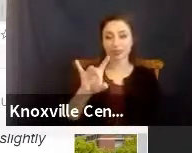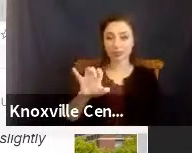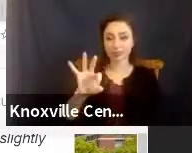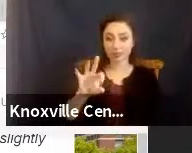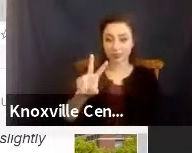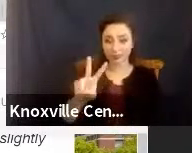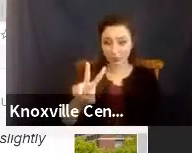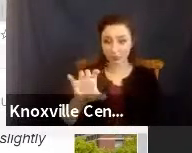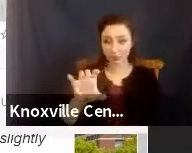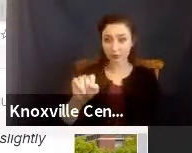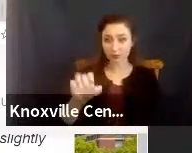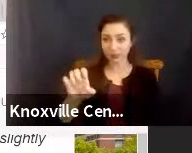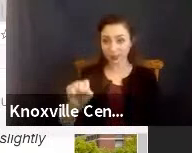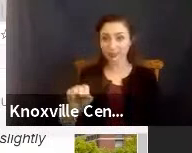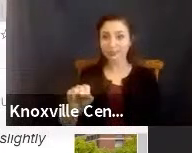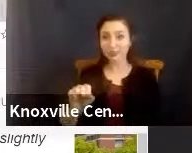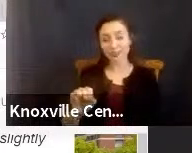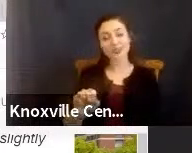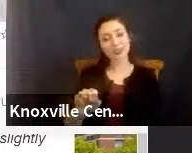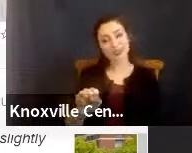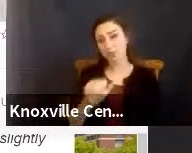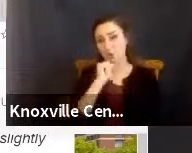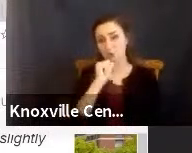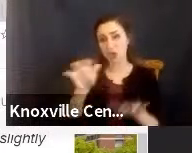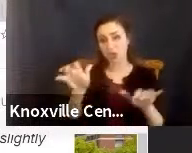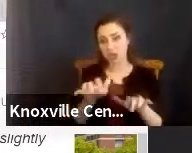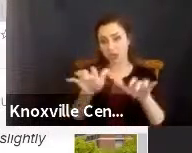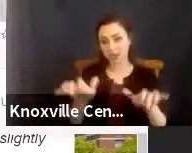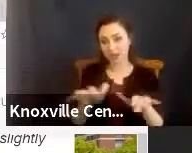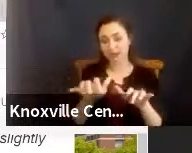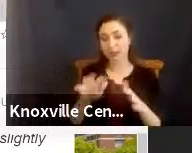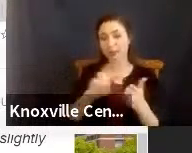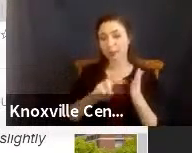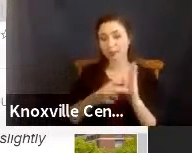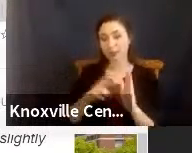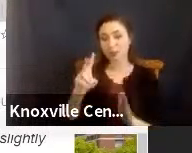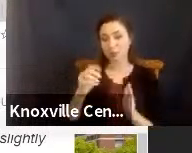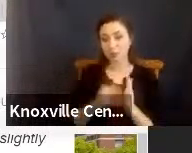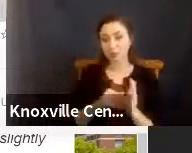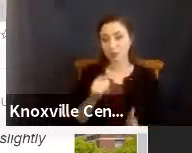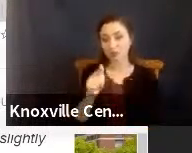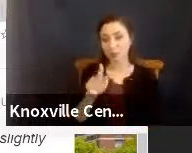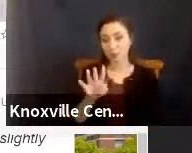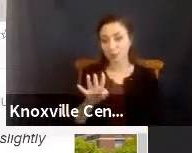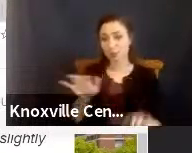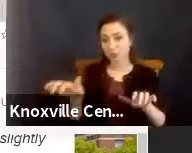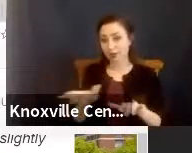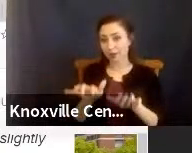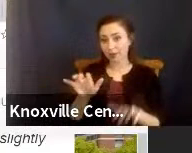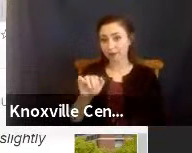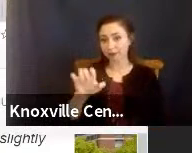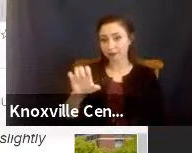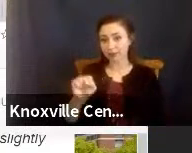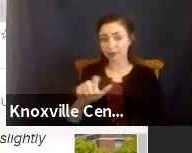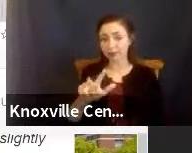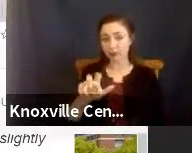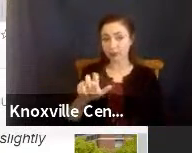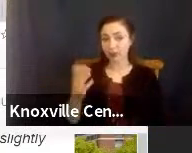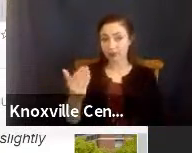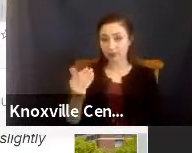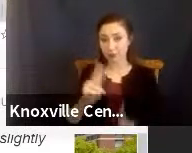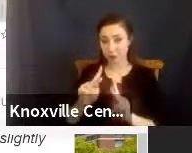6,892 of our cases are considered inactive, giving us 2,024 active cases. 315 individuals